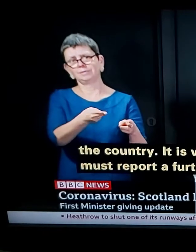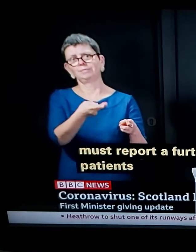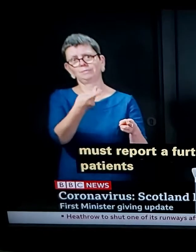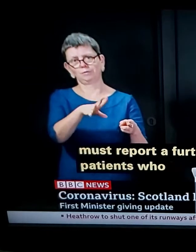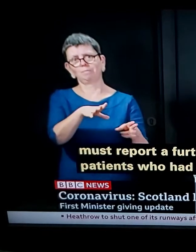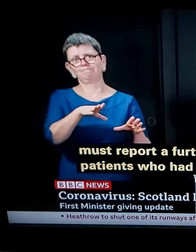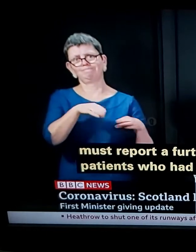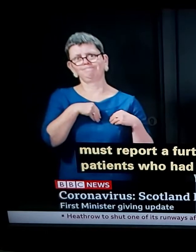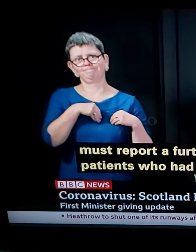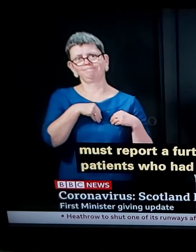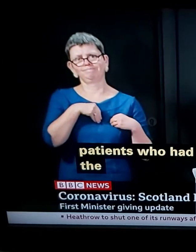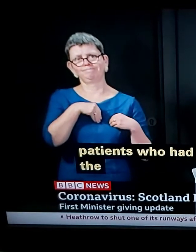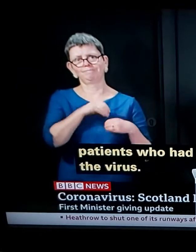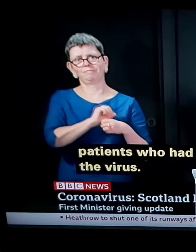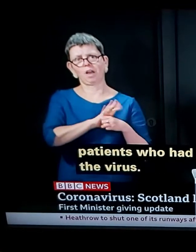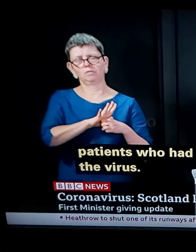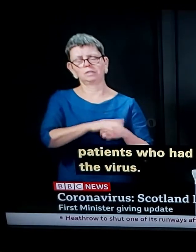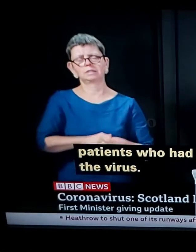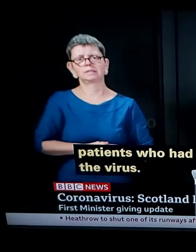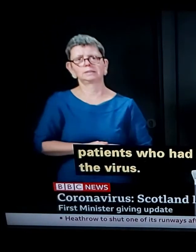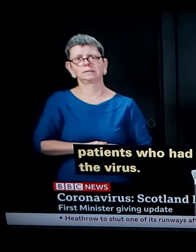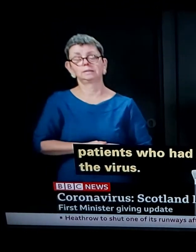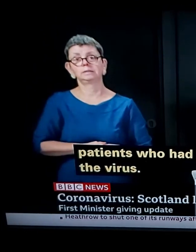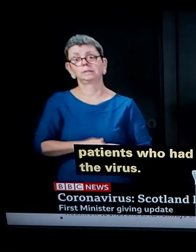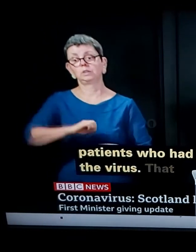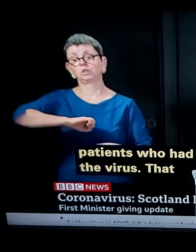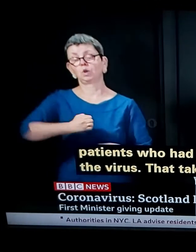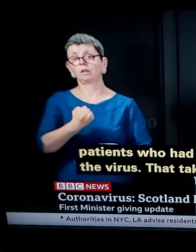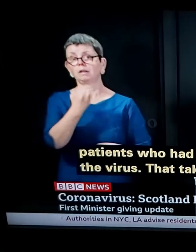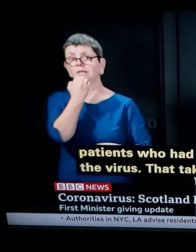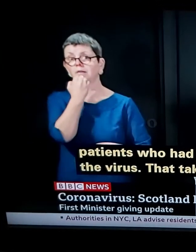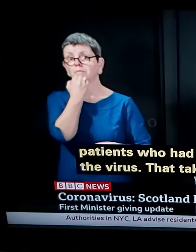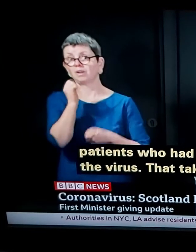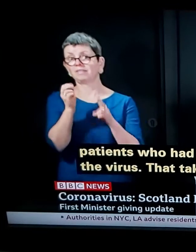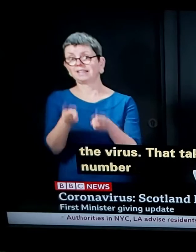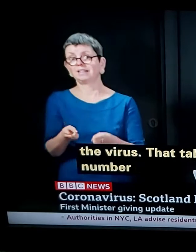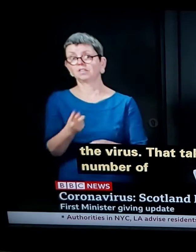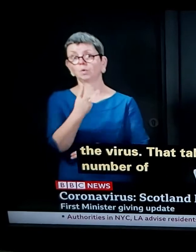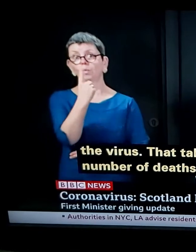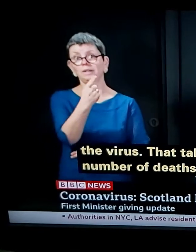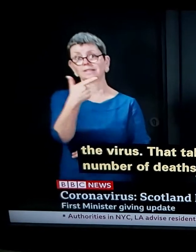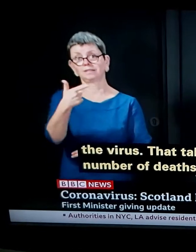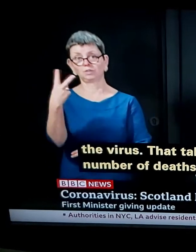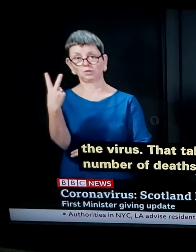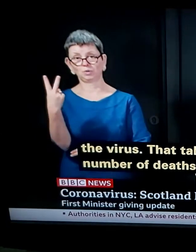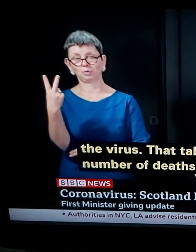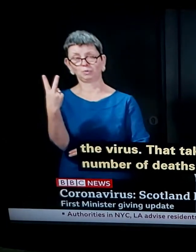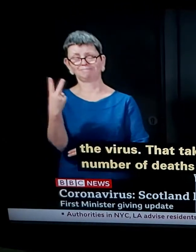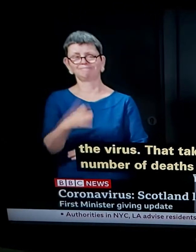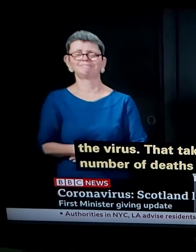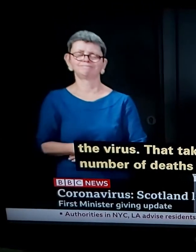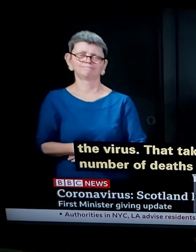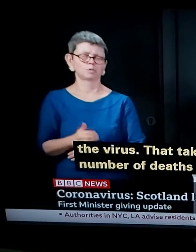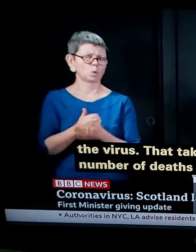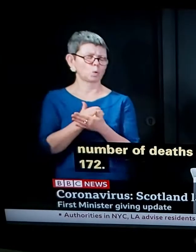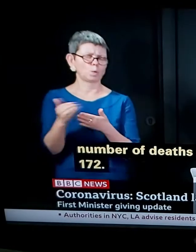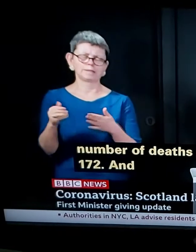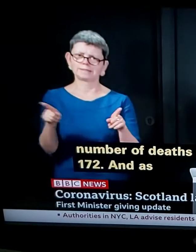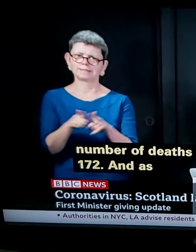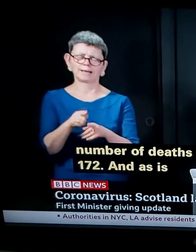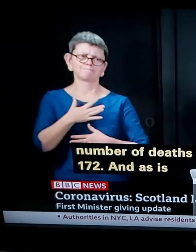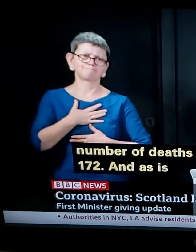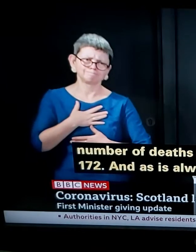virus. That takes the total number of deaths in Scotland now to 172. And as is always the case, I